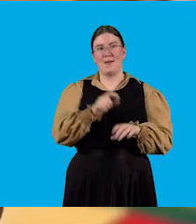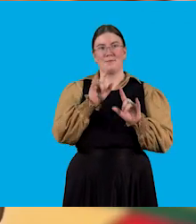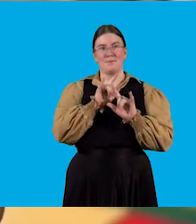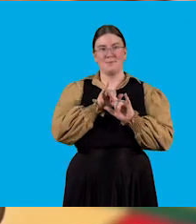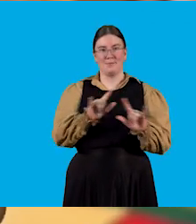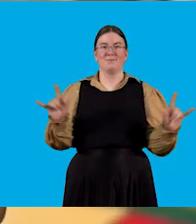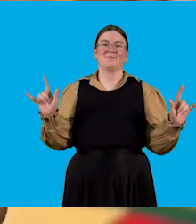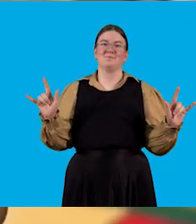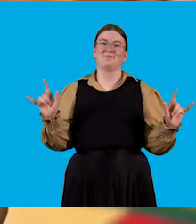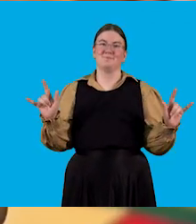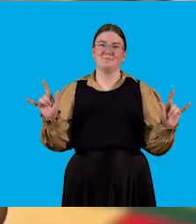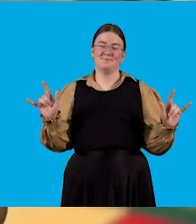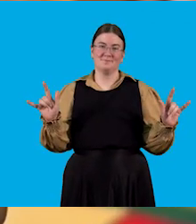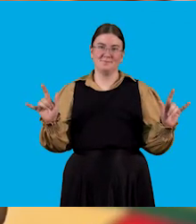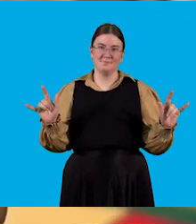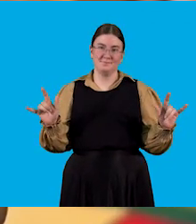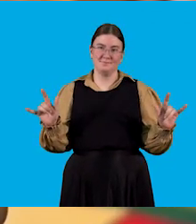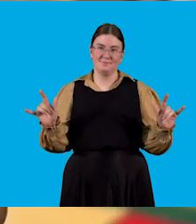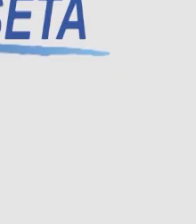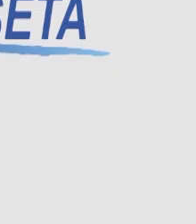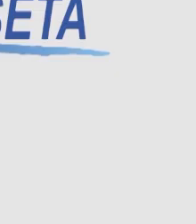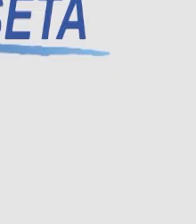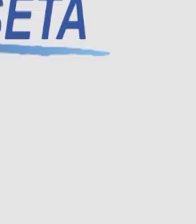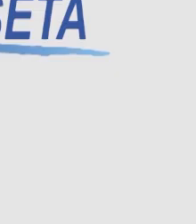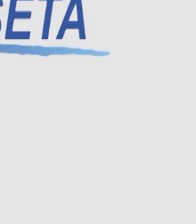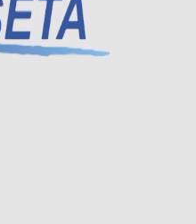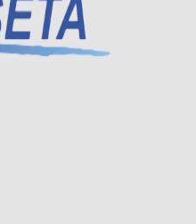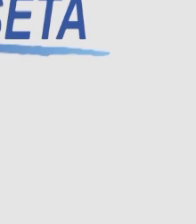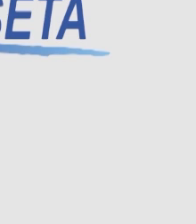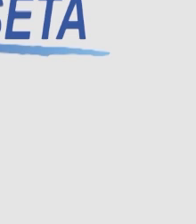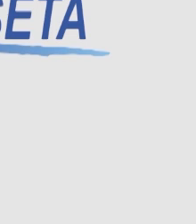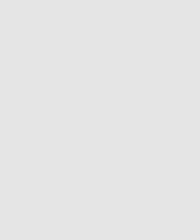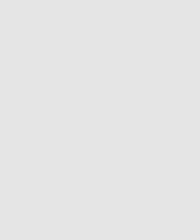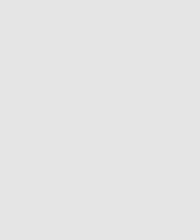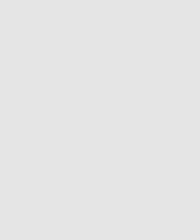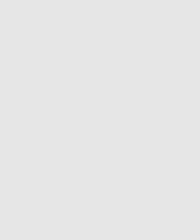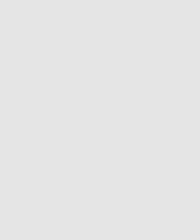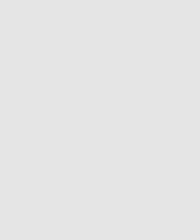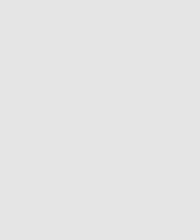time. Goodbye.